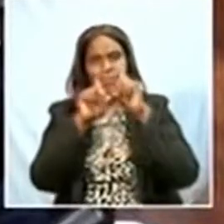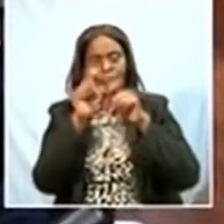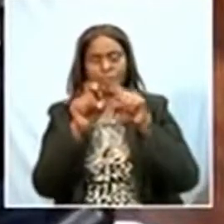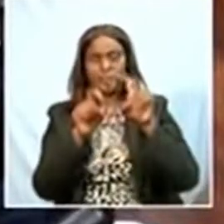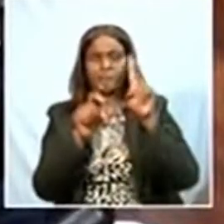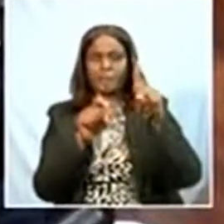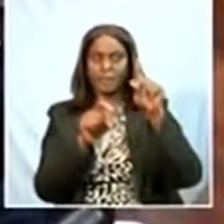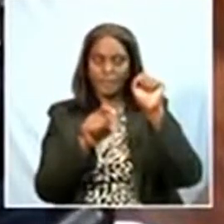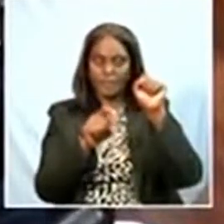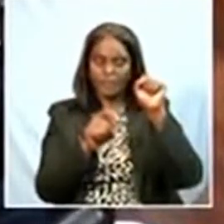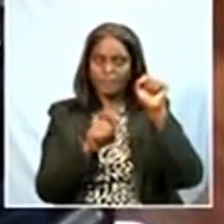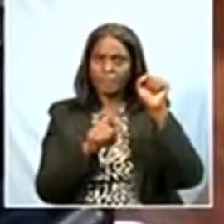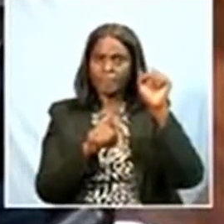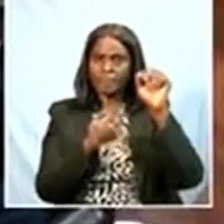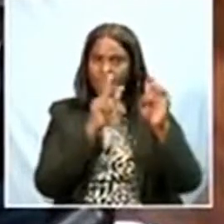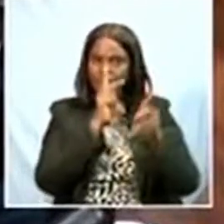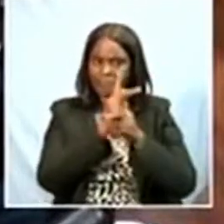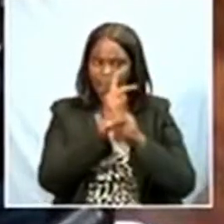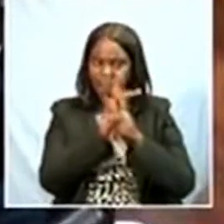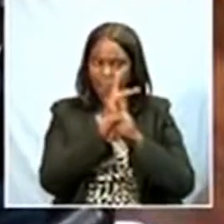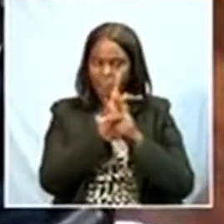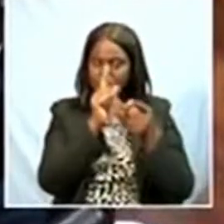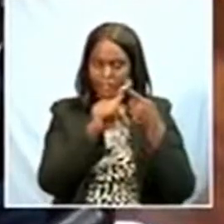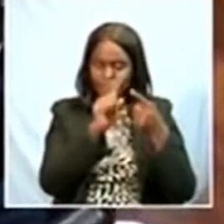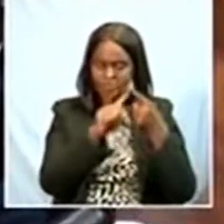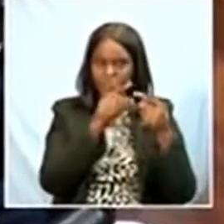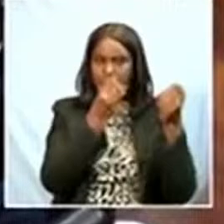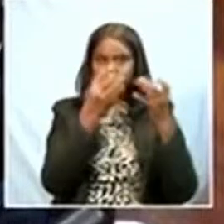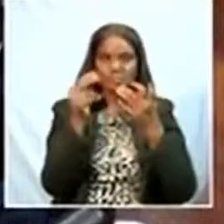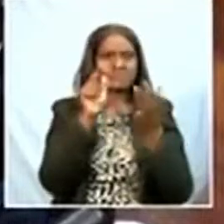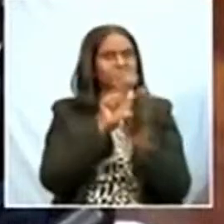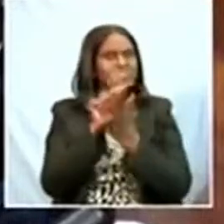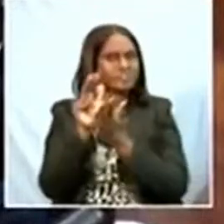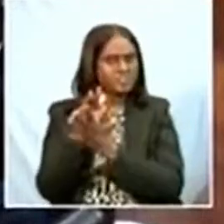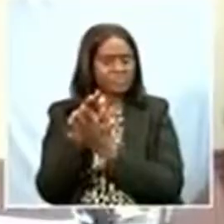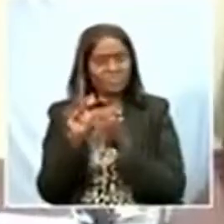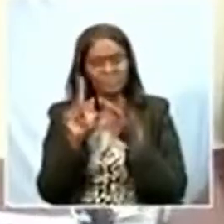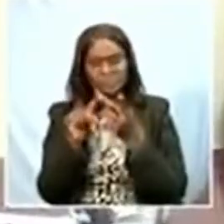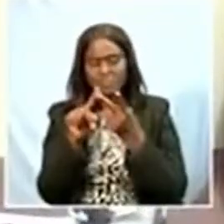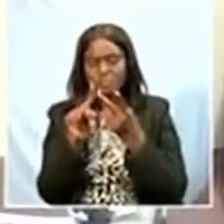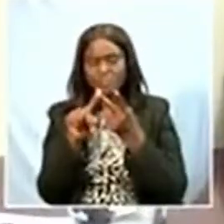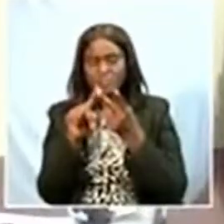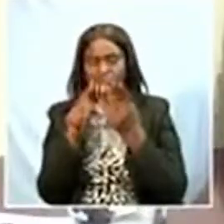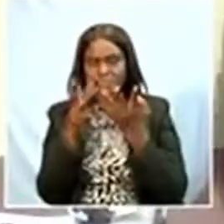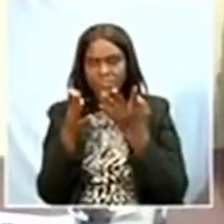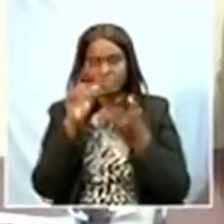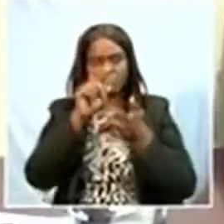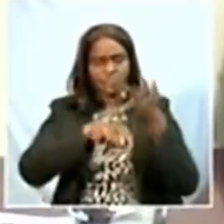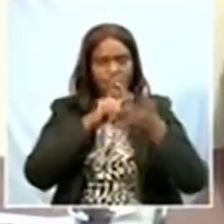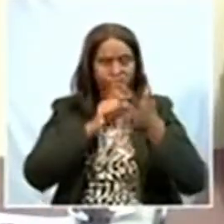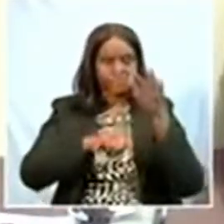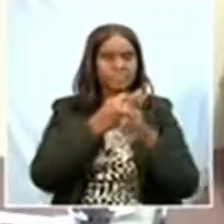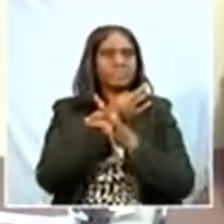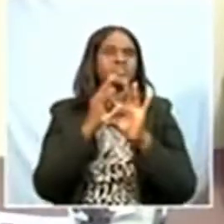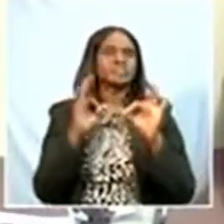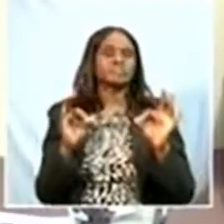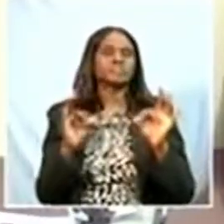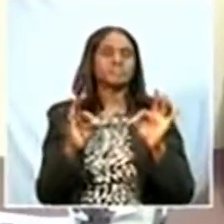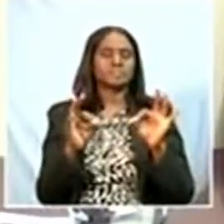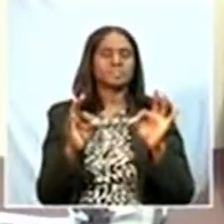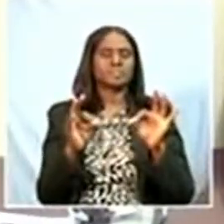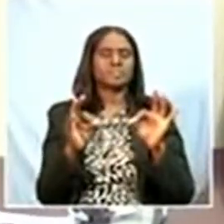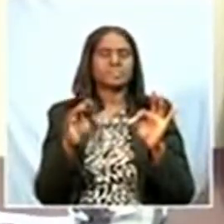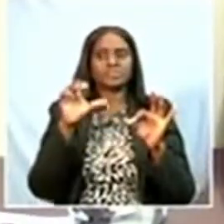Keep a tab on the two. One, so many ratifications, and two, on the tax exemptions.